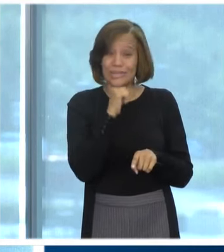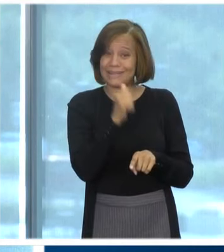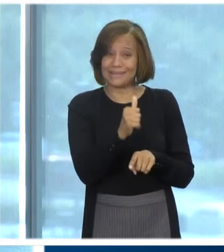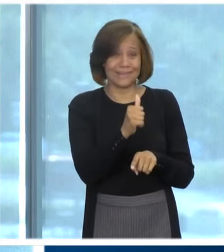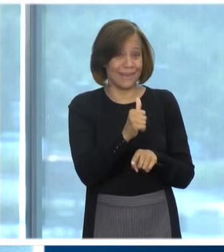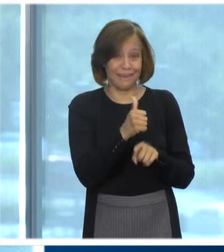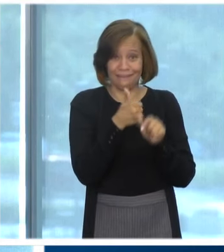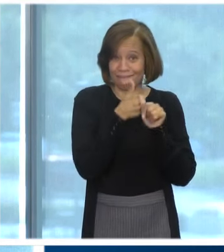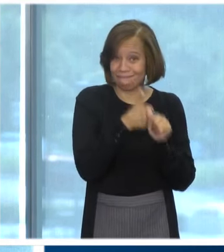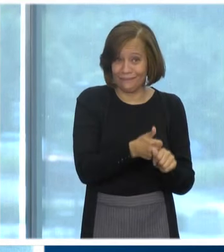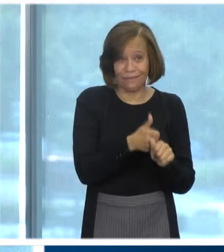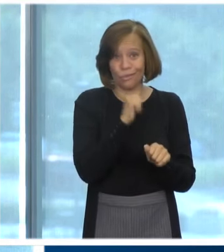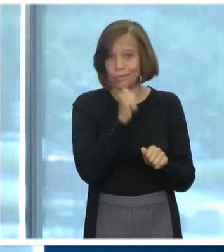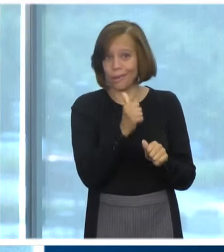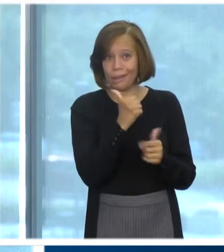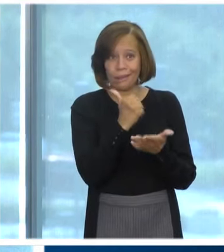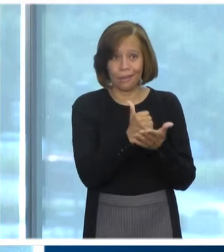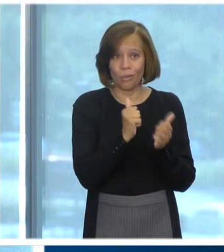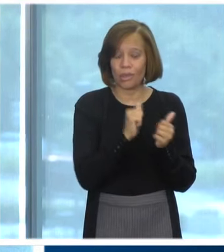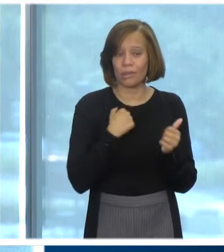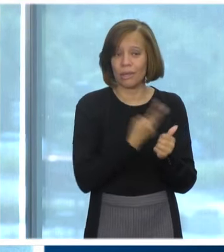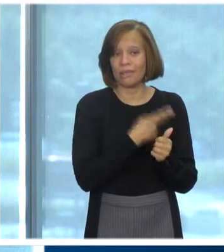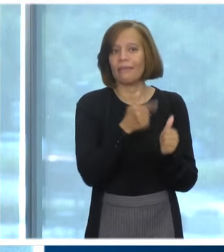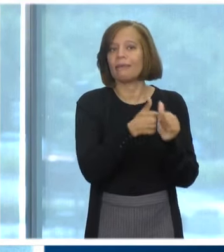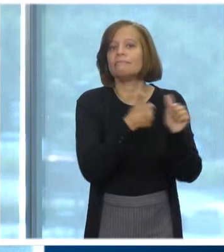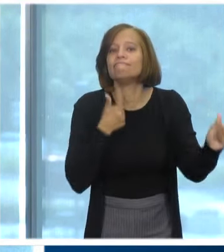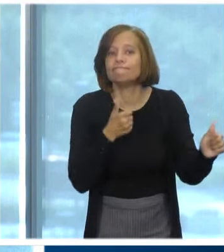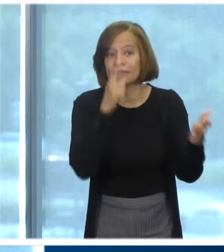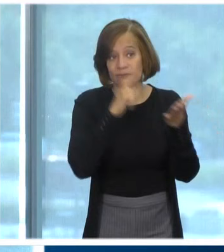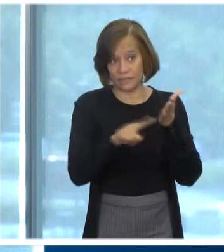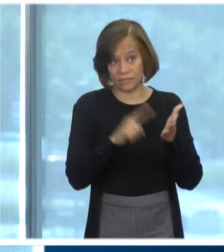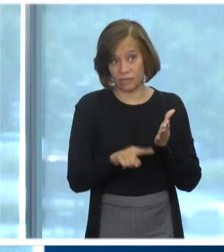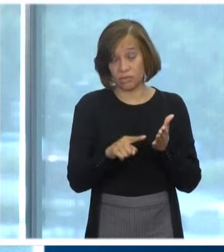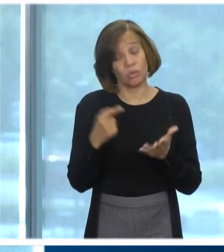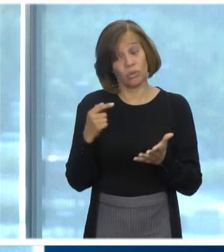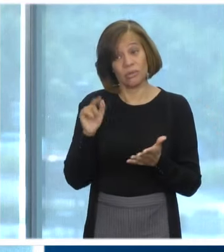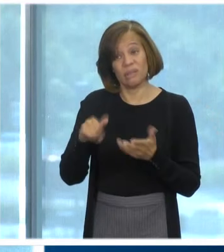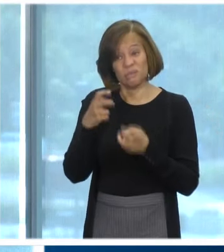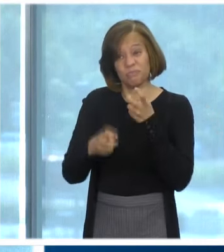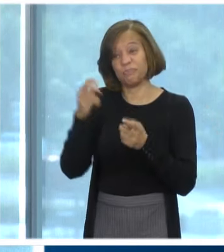and investigation. And that's a problem that we hope the city will resolve.